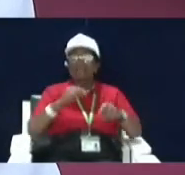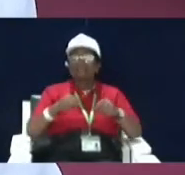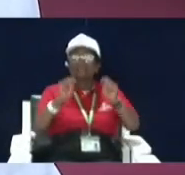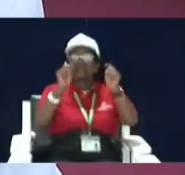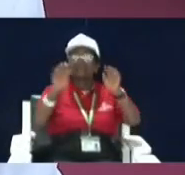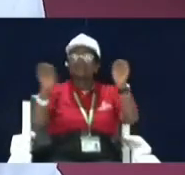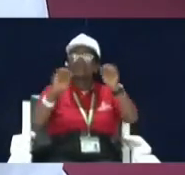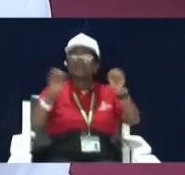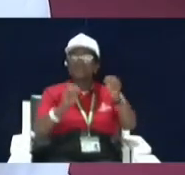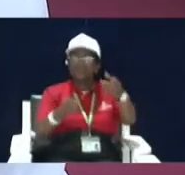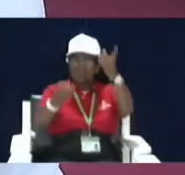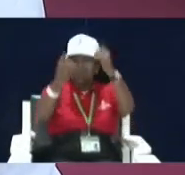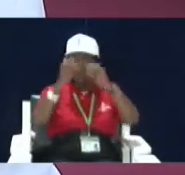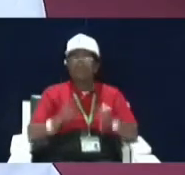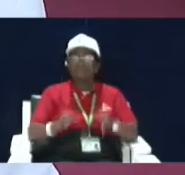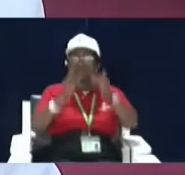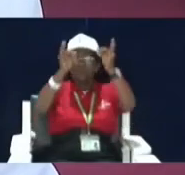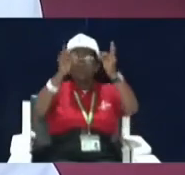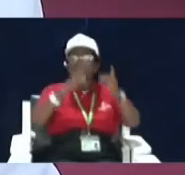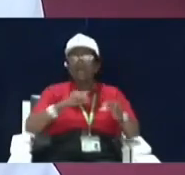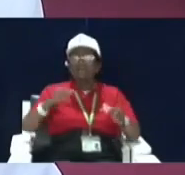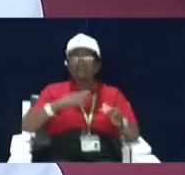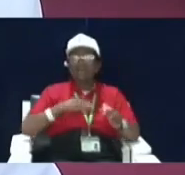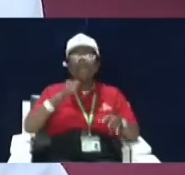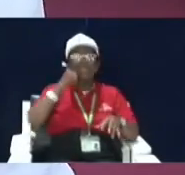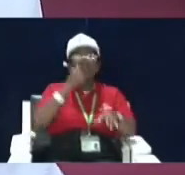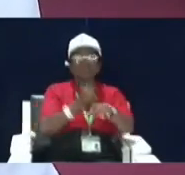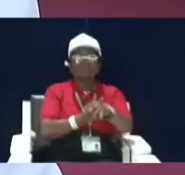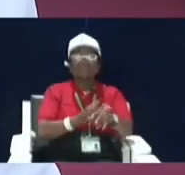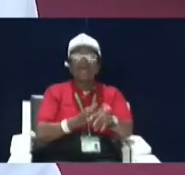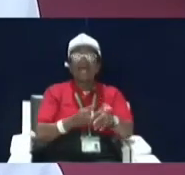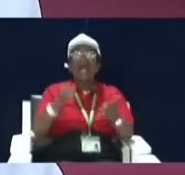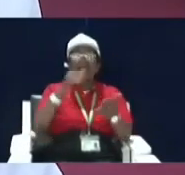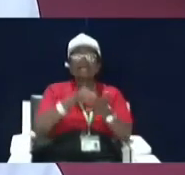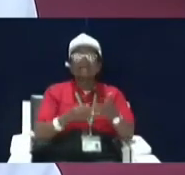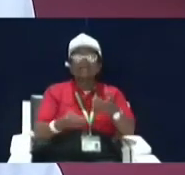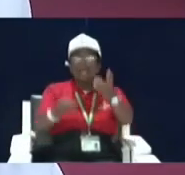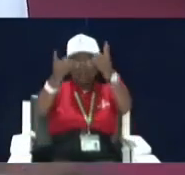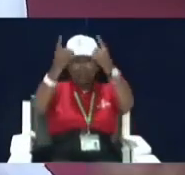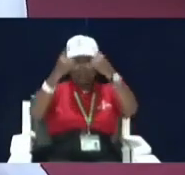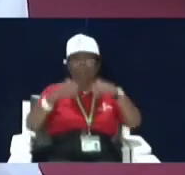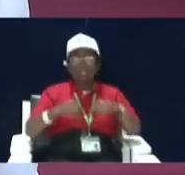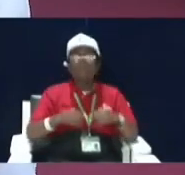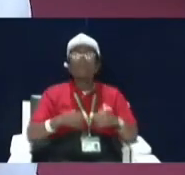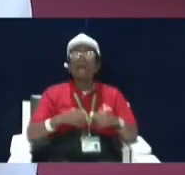And my daughter again came ahead and spoke about Peter.